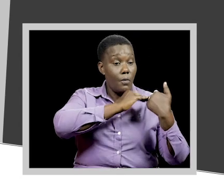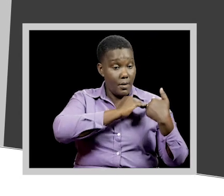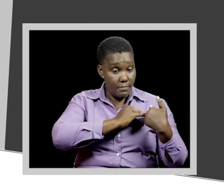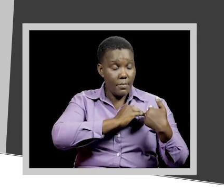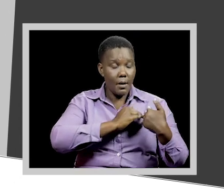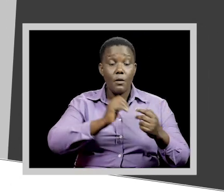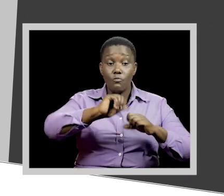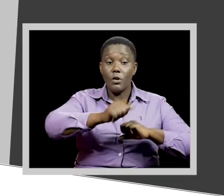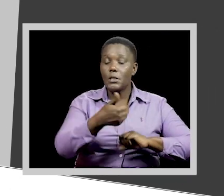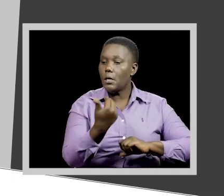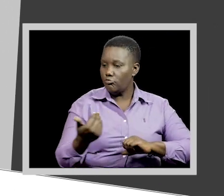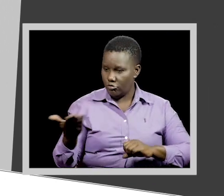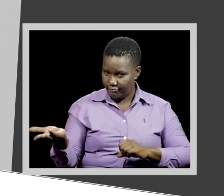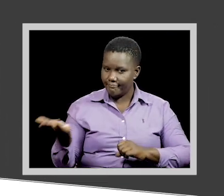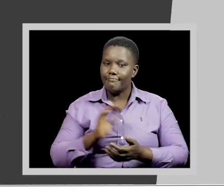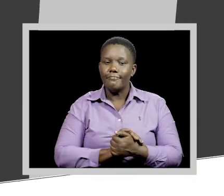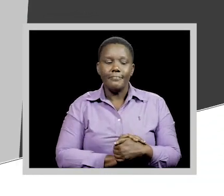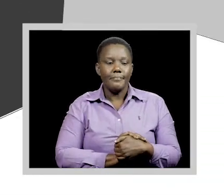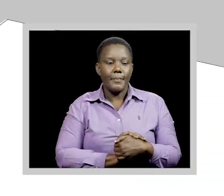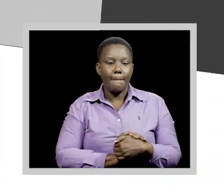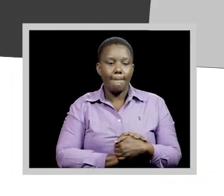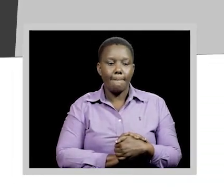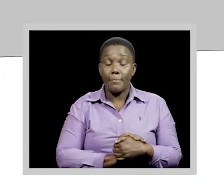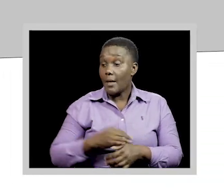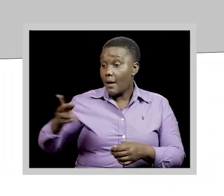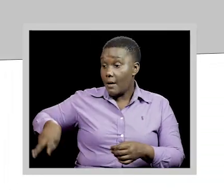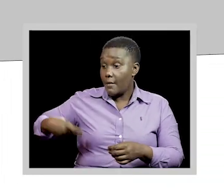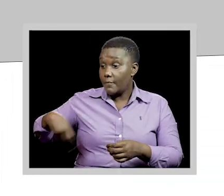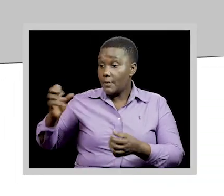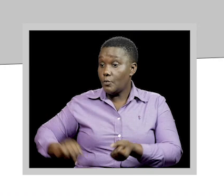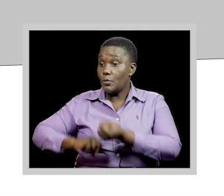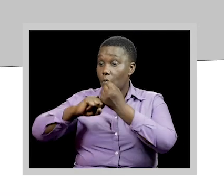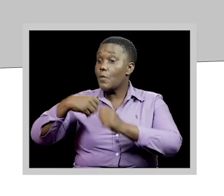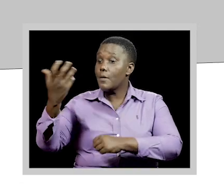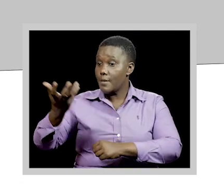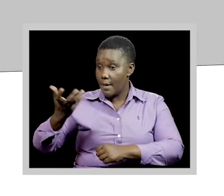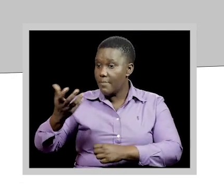responsible for representing children. Social welfare officer.